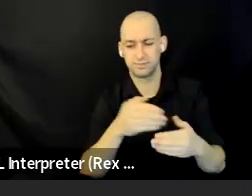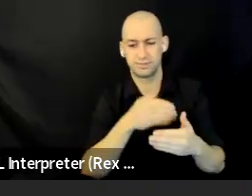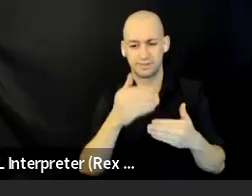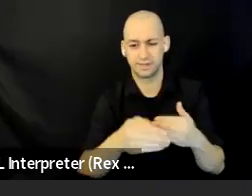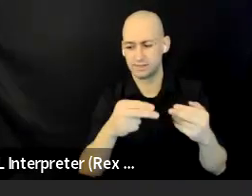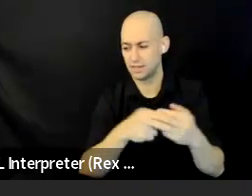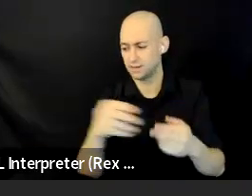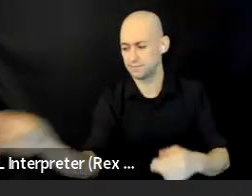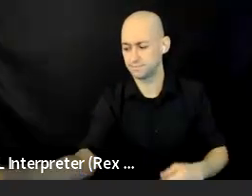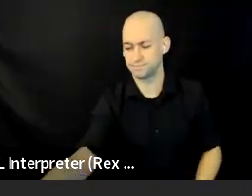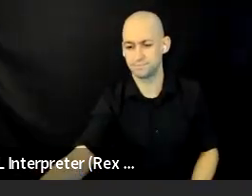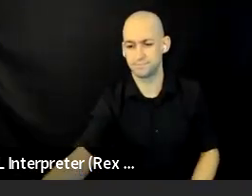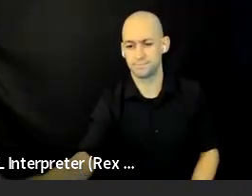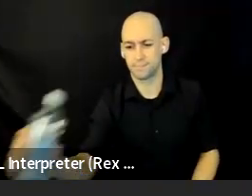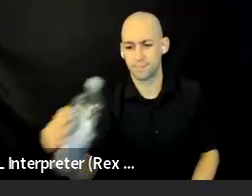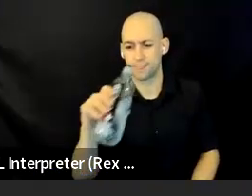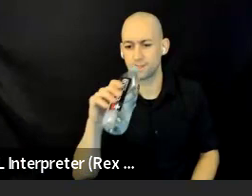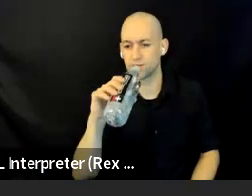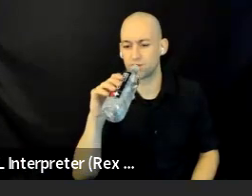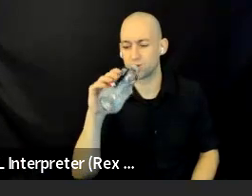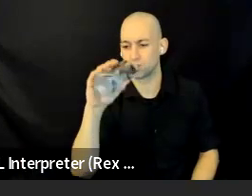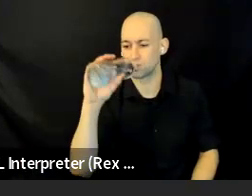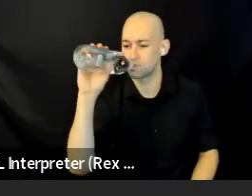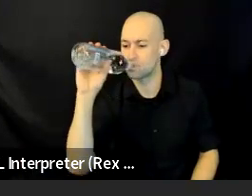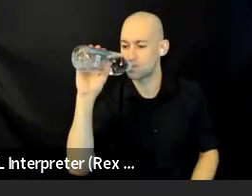Next slide. I don't know if it's up.